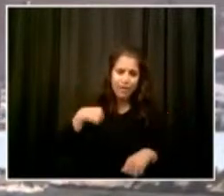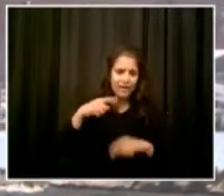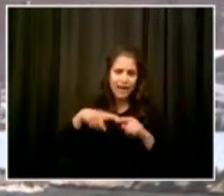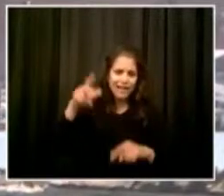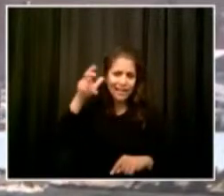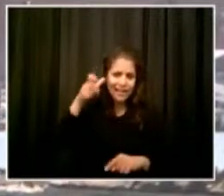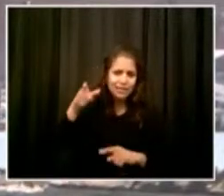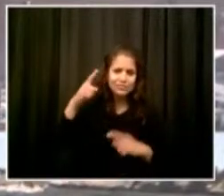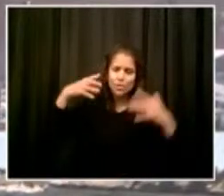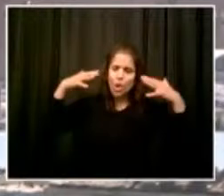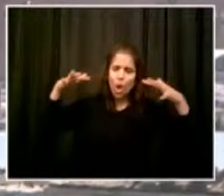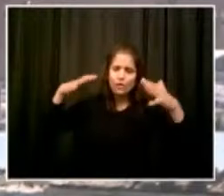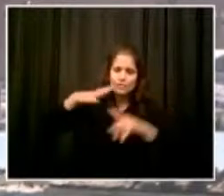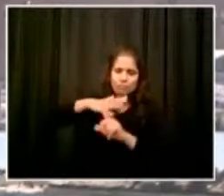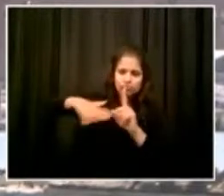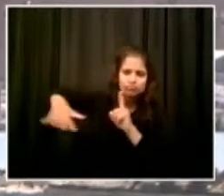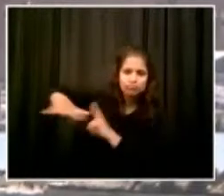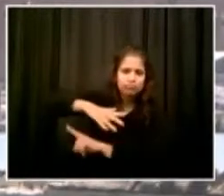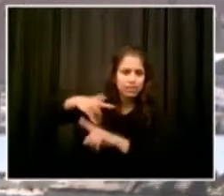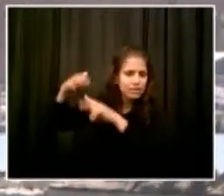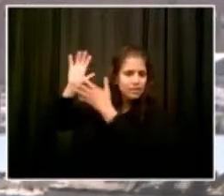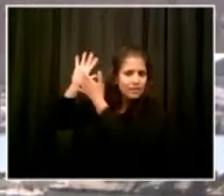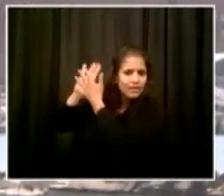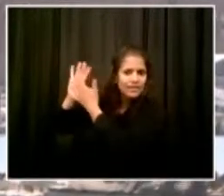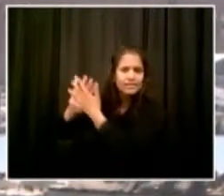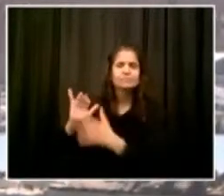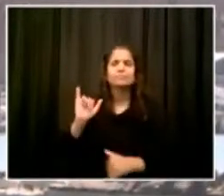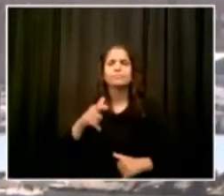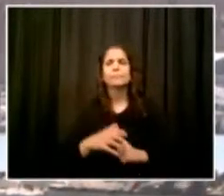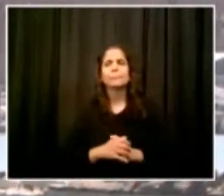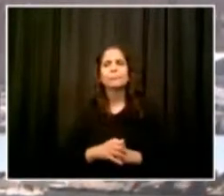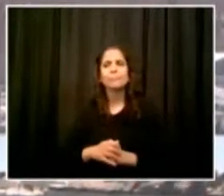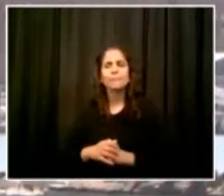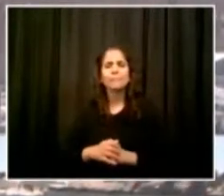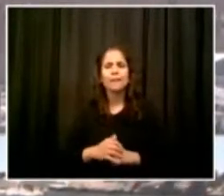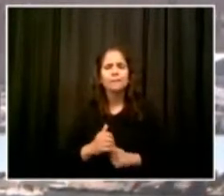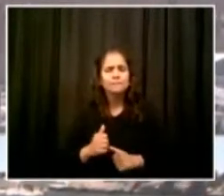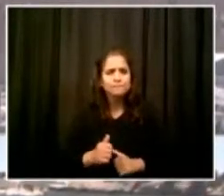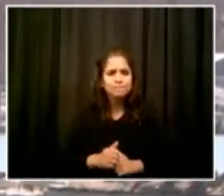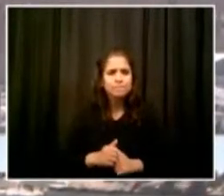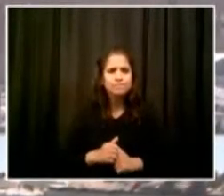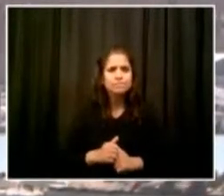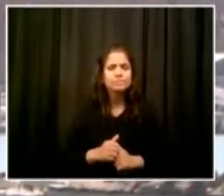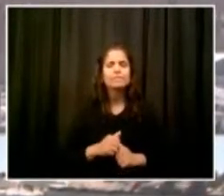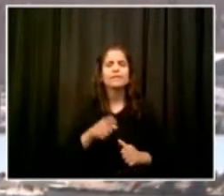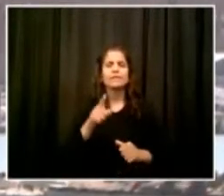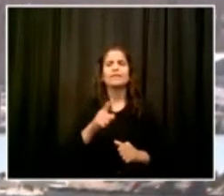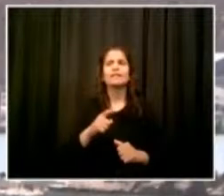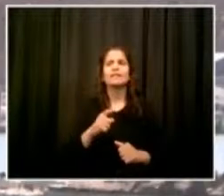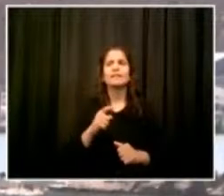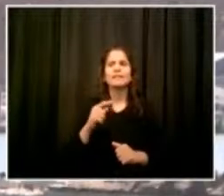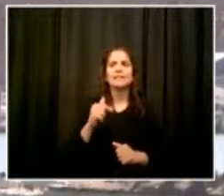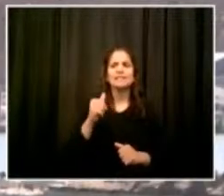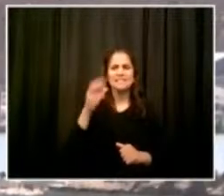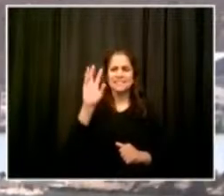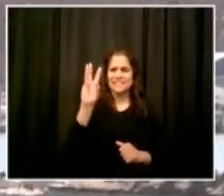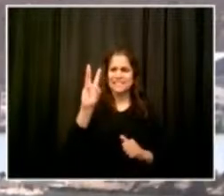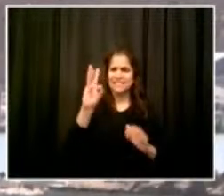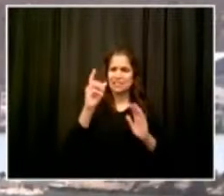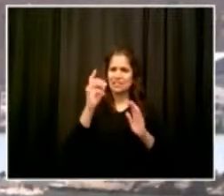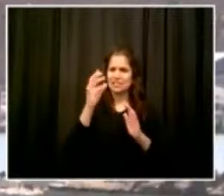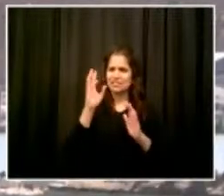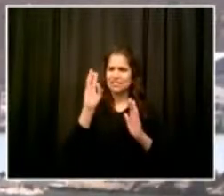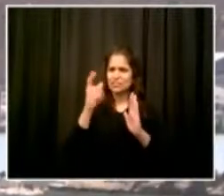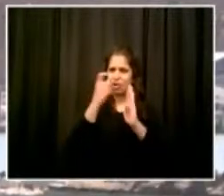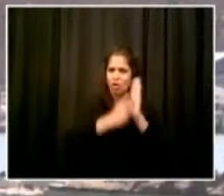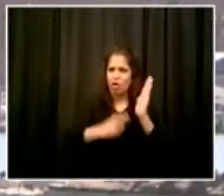2006, CCRB specifically cited then Deputy Chief Monahan for his involvement